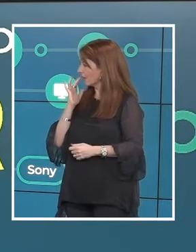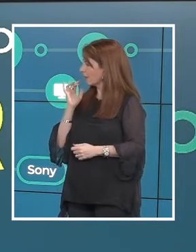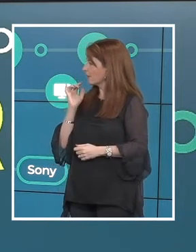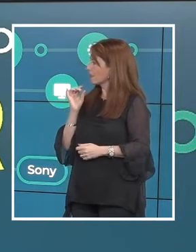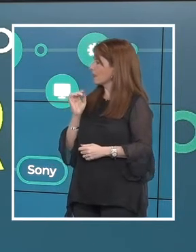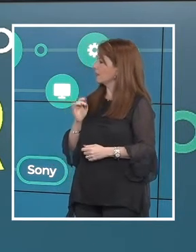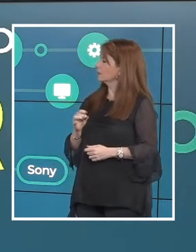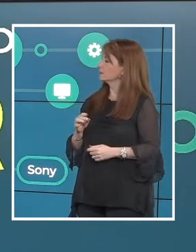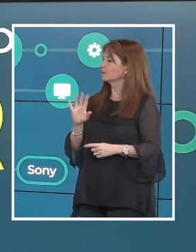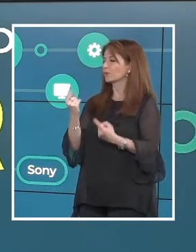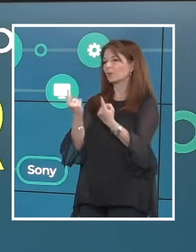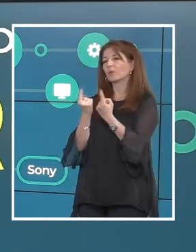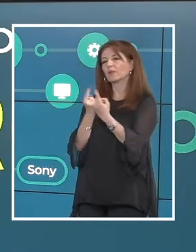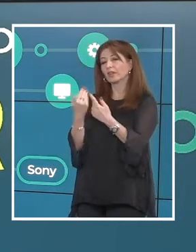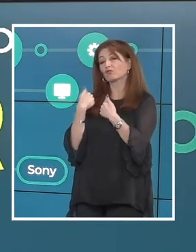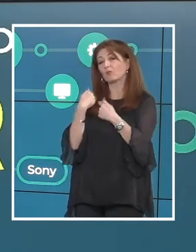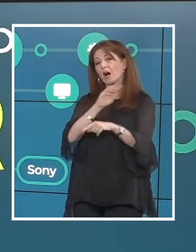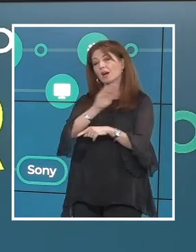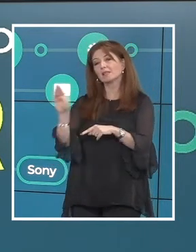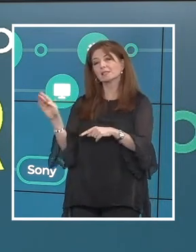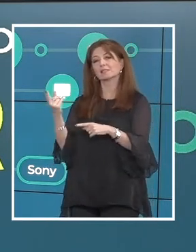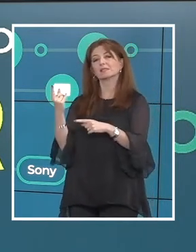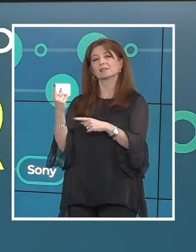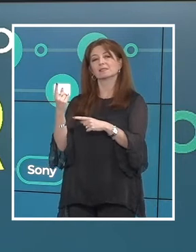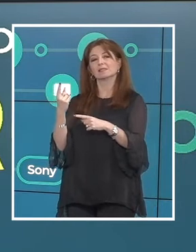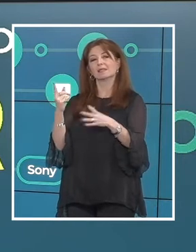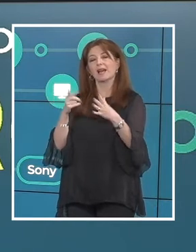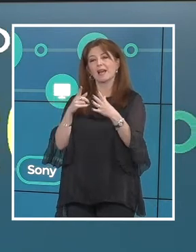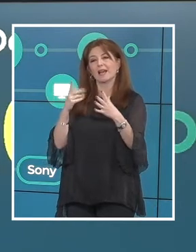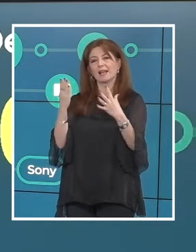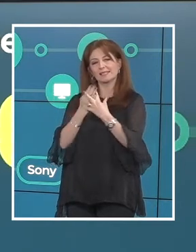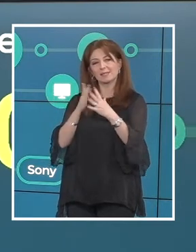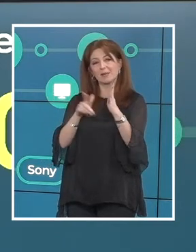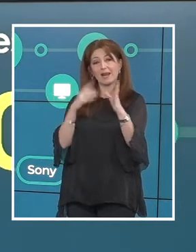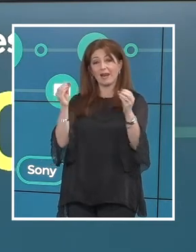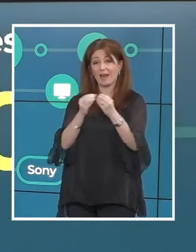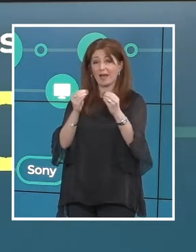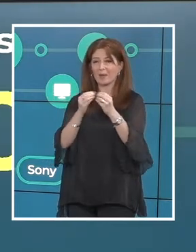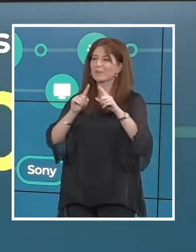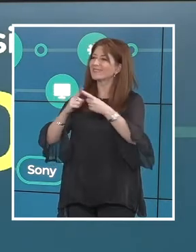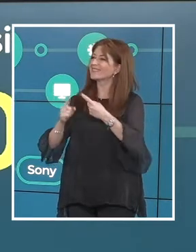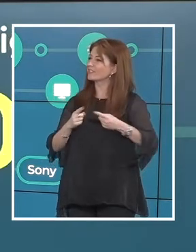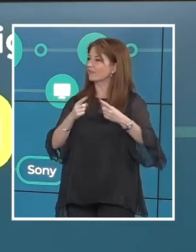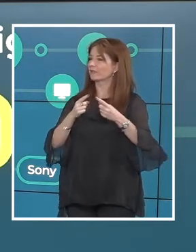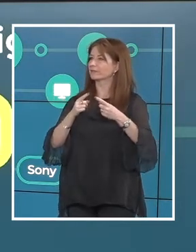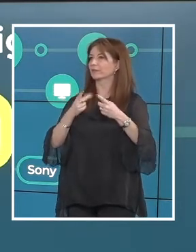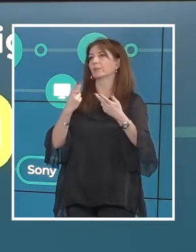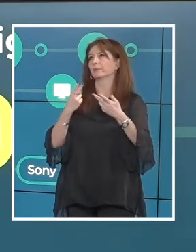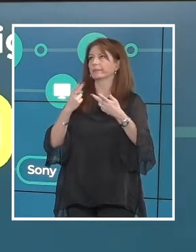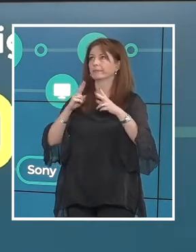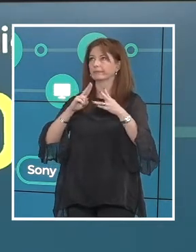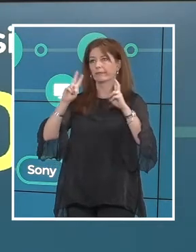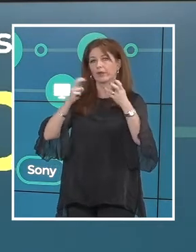thing I like to remind folks about our accessibility labs, which is a little bit different than empathy labs, is that we're demonstrating solutions to